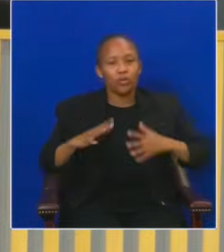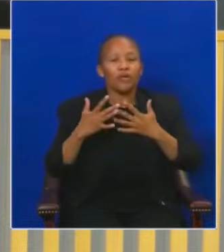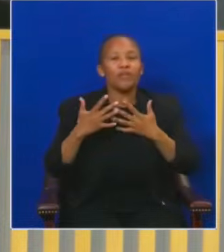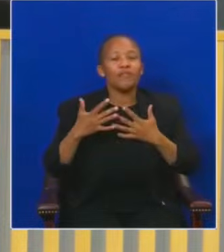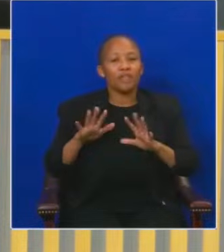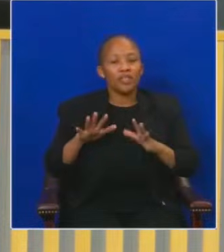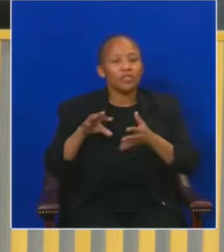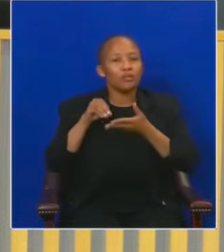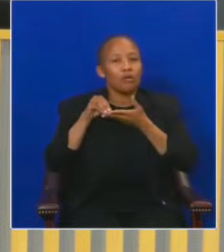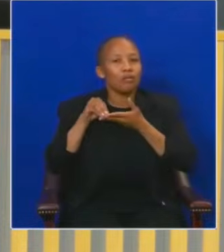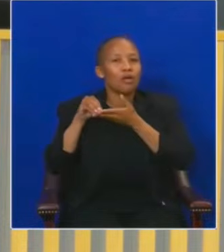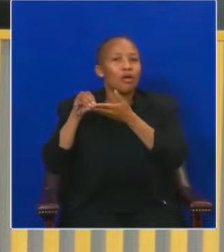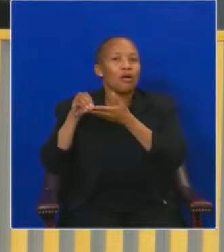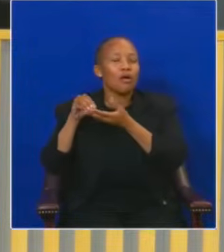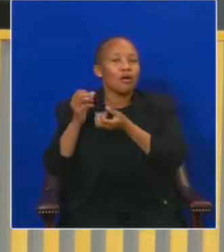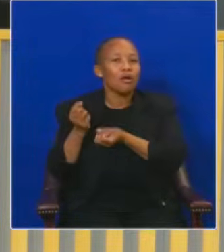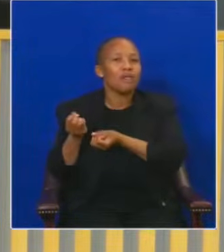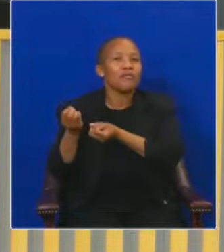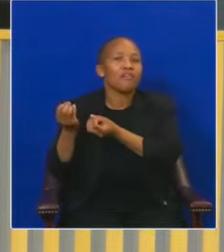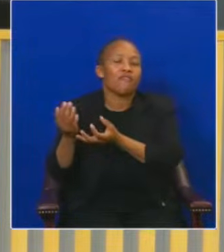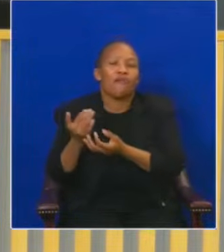an SAPS official,